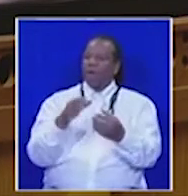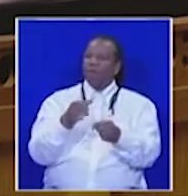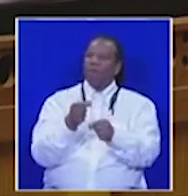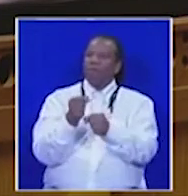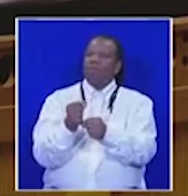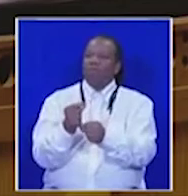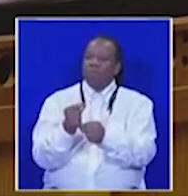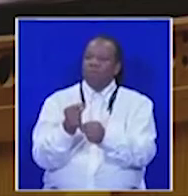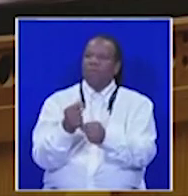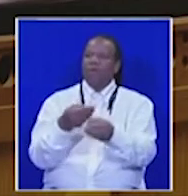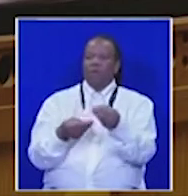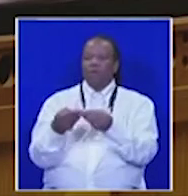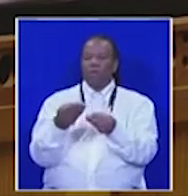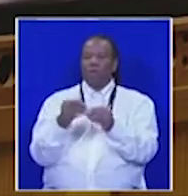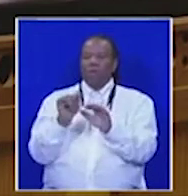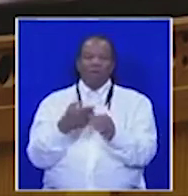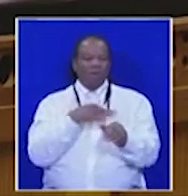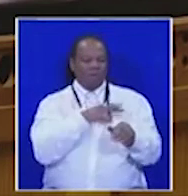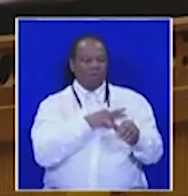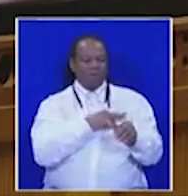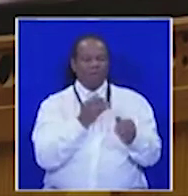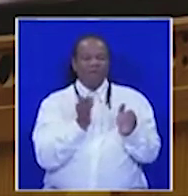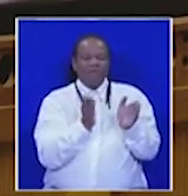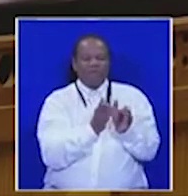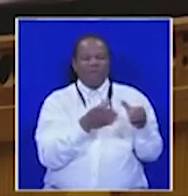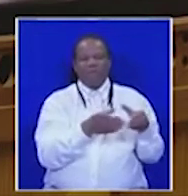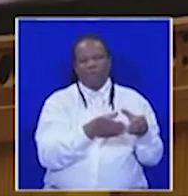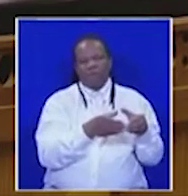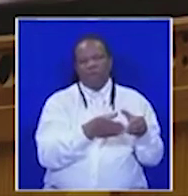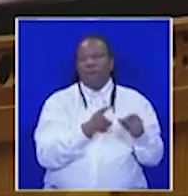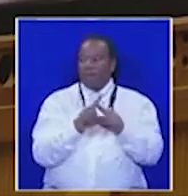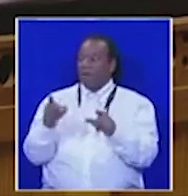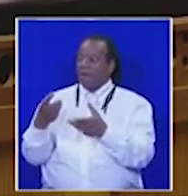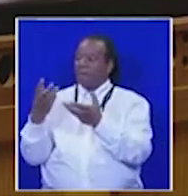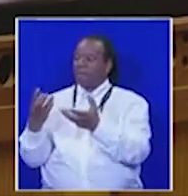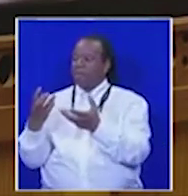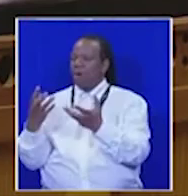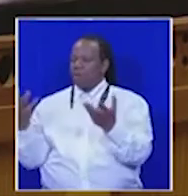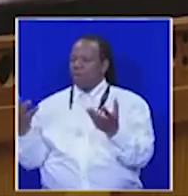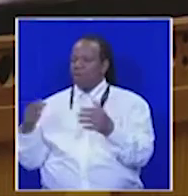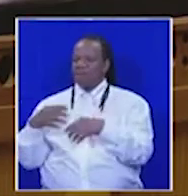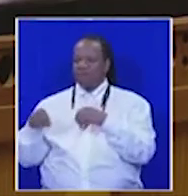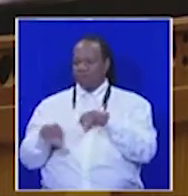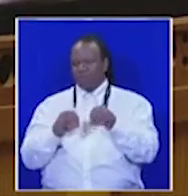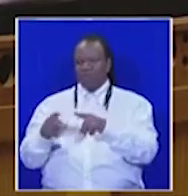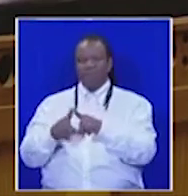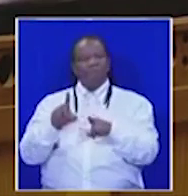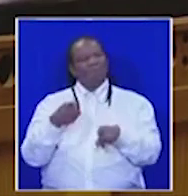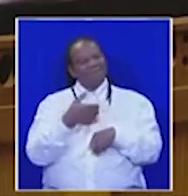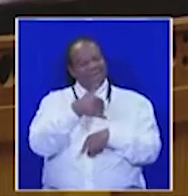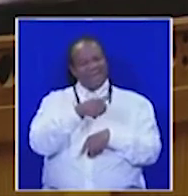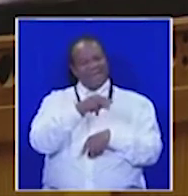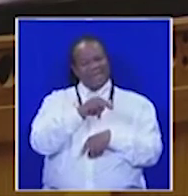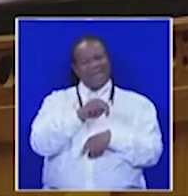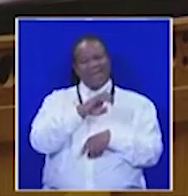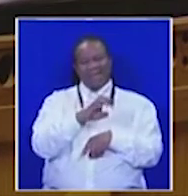not supposed to benefit a tiny few at the expense of the poor. One very sad consequence of the ANC's con trick is that